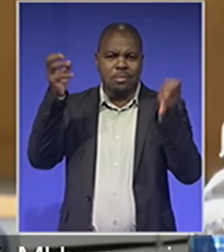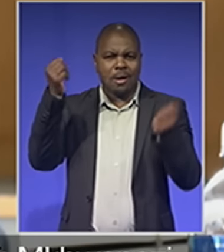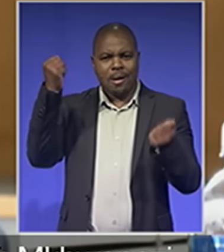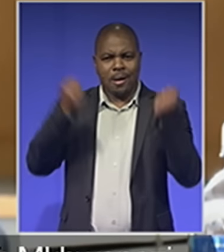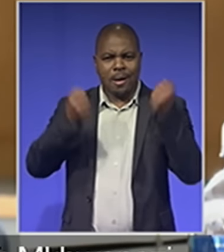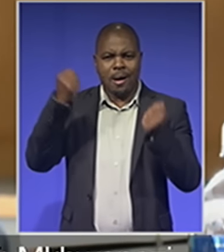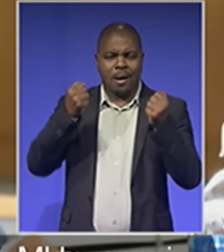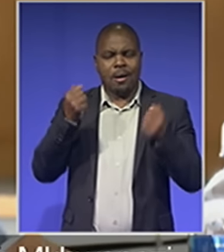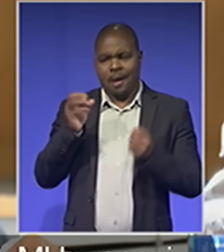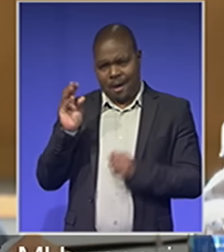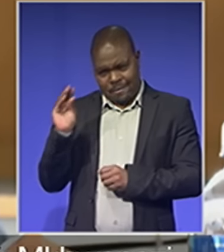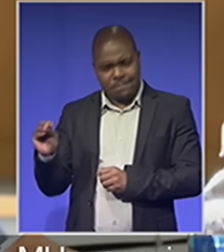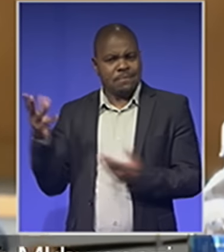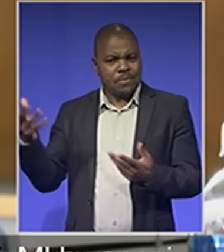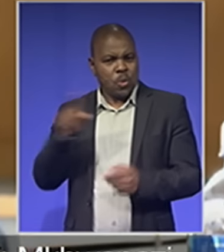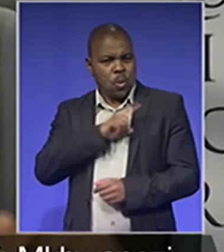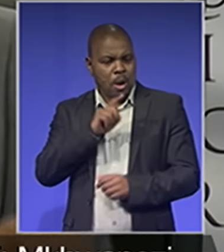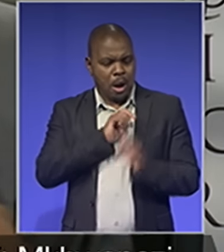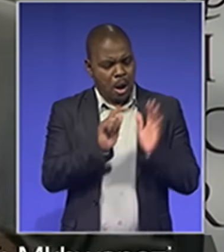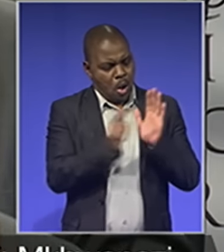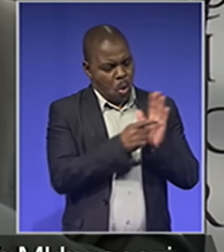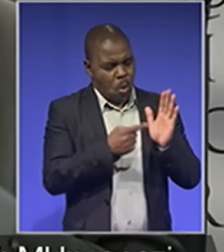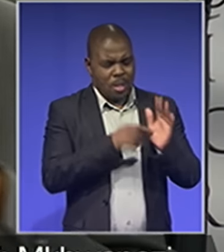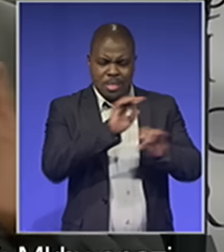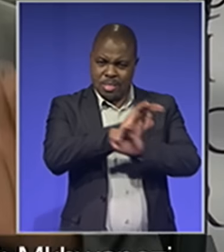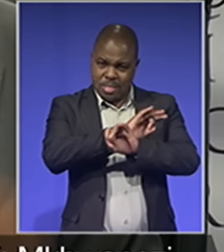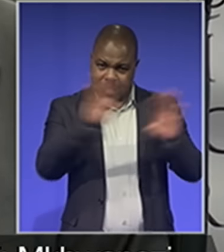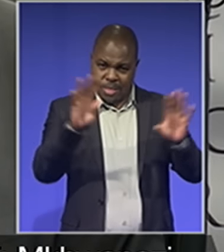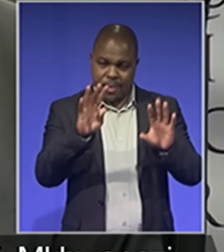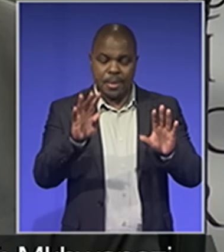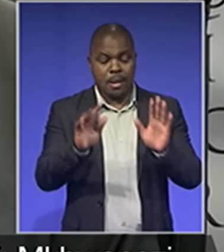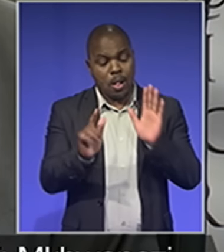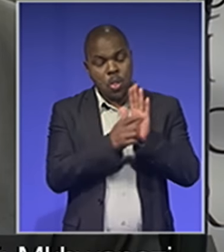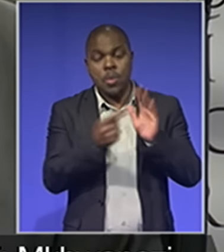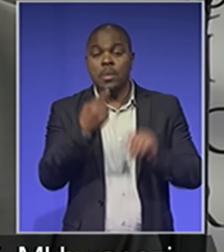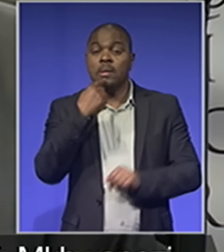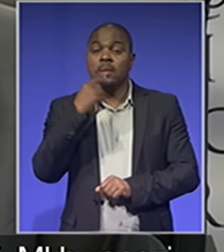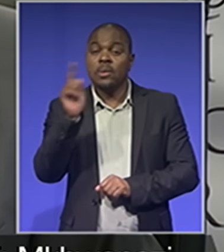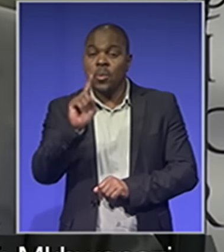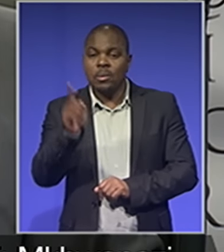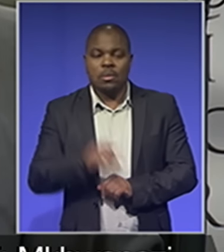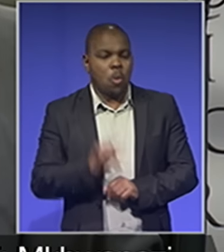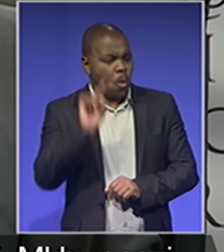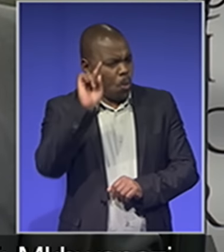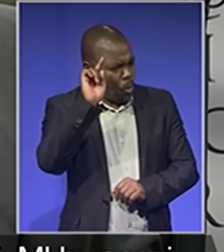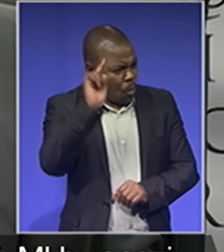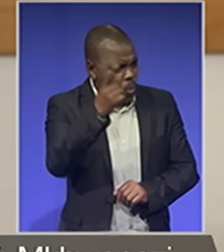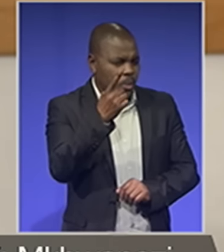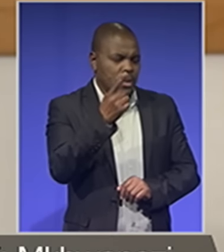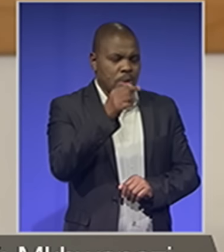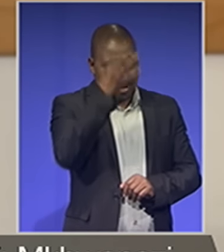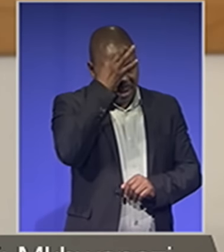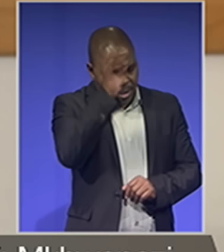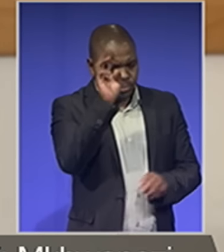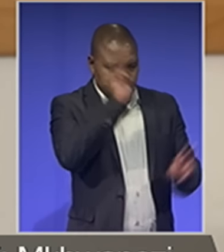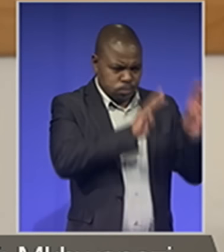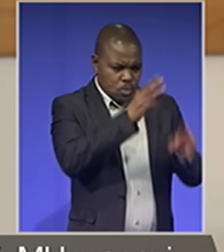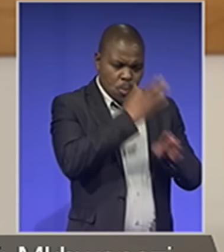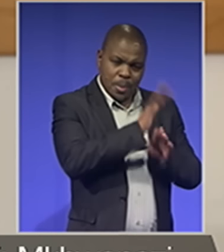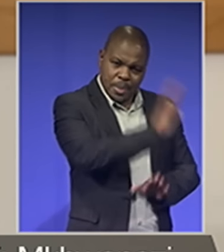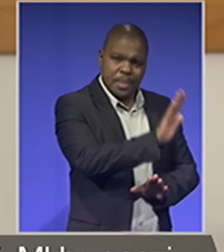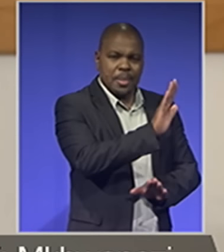sepodisi tse molao o begang tle le go kaoka gore di tshwanetse go dirisiwa fela ke batlhankedi ba tshireletso se